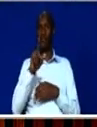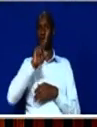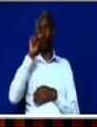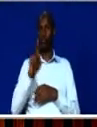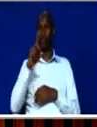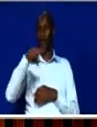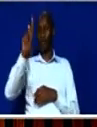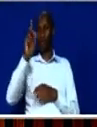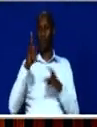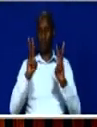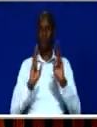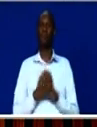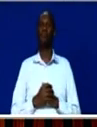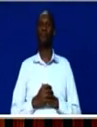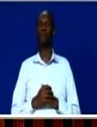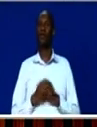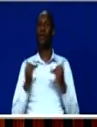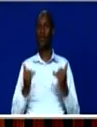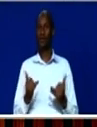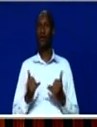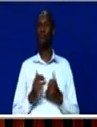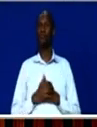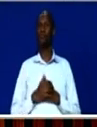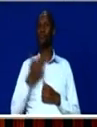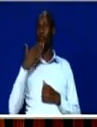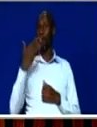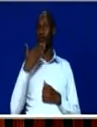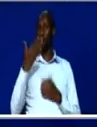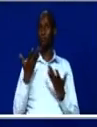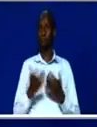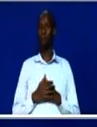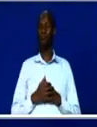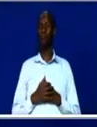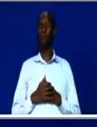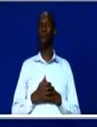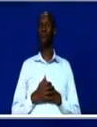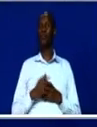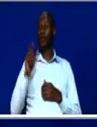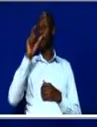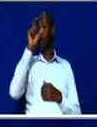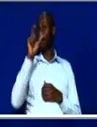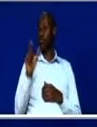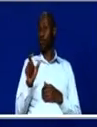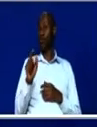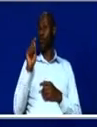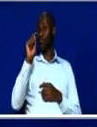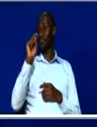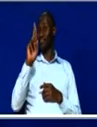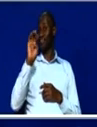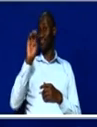correct manner. And therefore we are saying the answers are as follows. We consider regional trade first, and we are